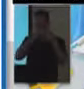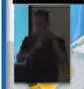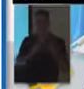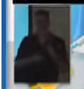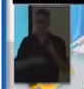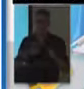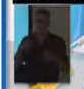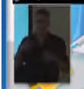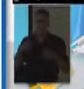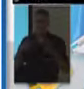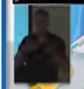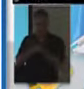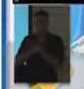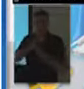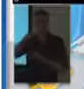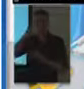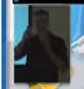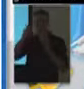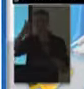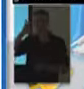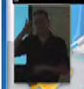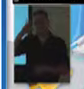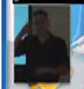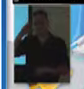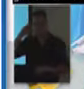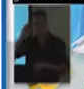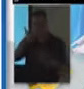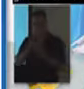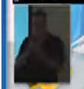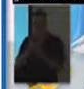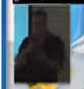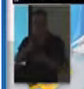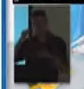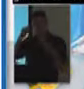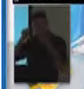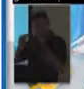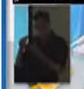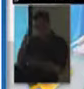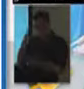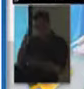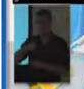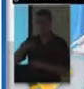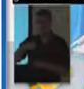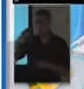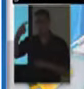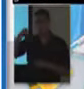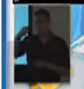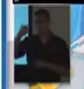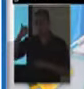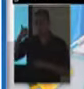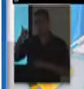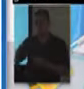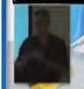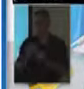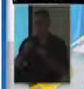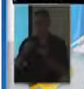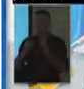we've used general standards for ICTs. I'd like to emphasize one of